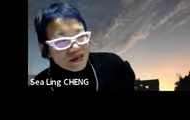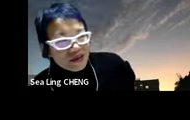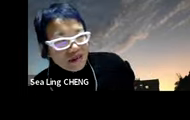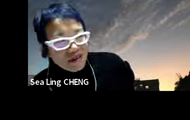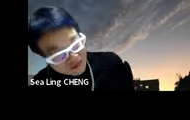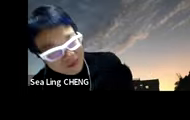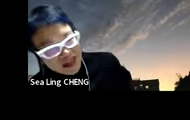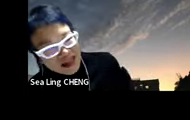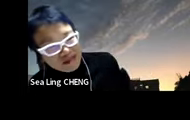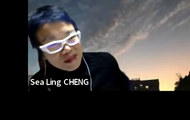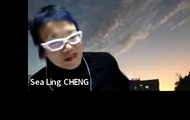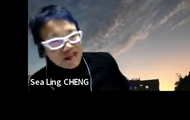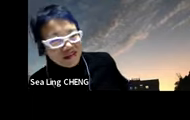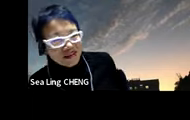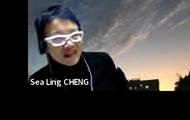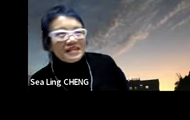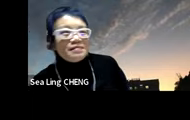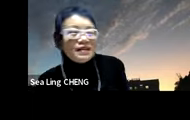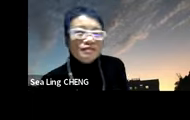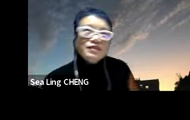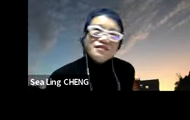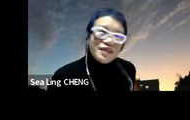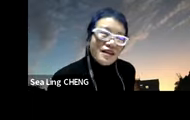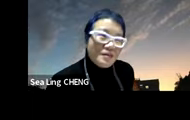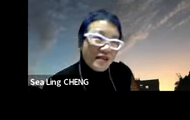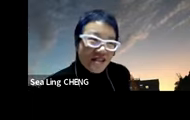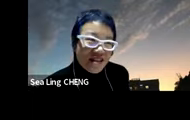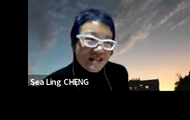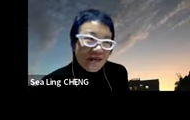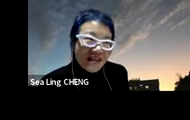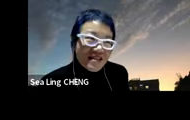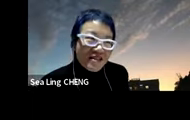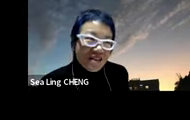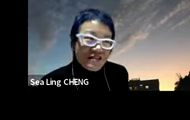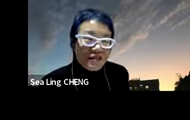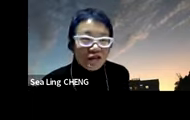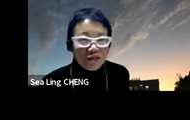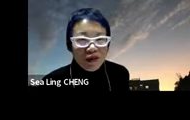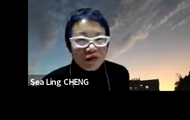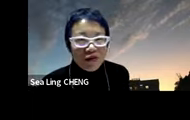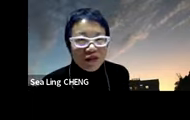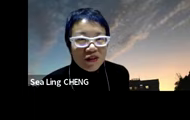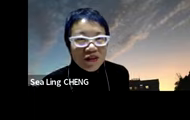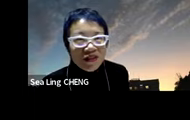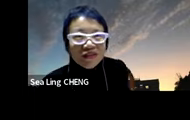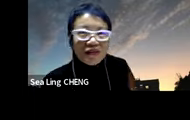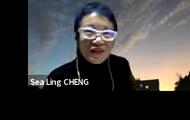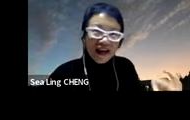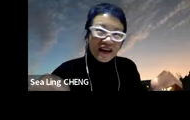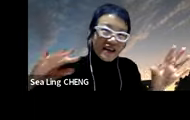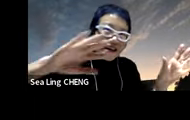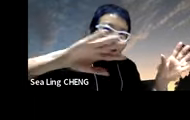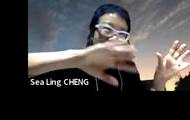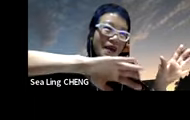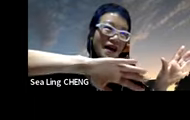So apart from that, I've been thinking about if there has been a gender bias in gender research from my own research. So